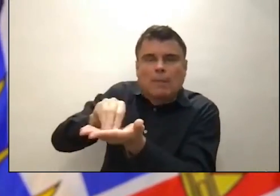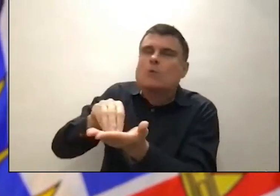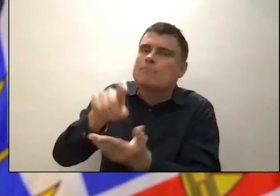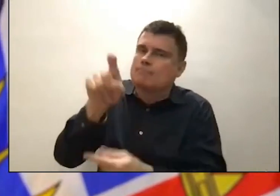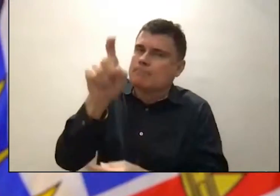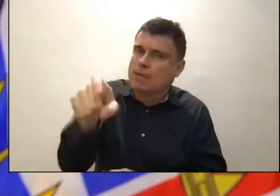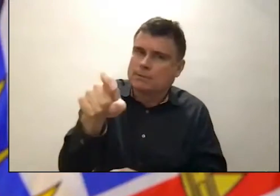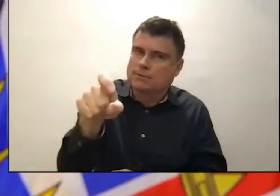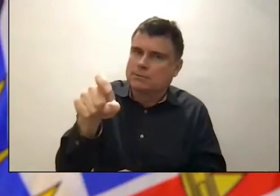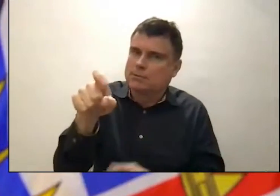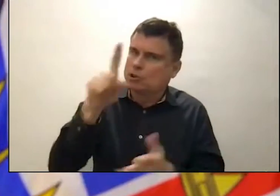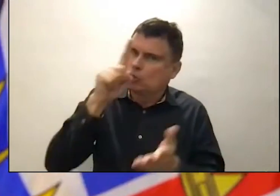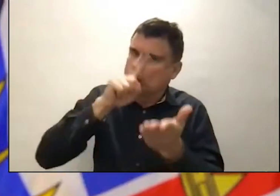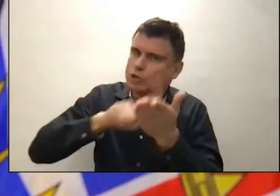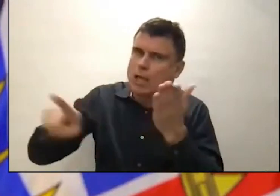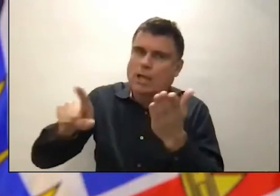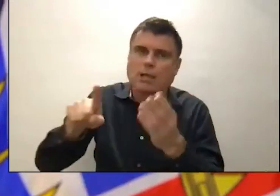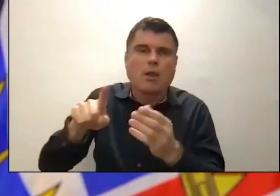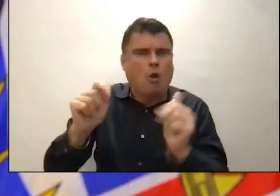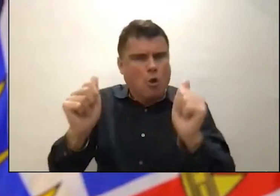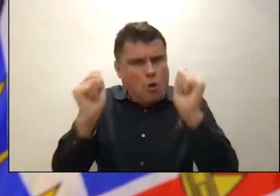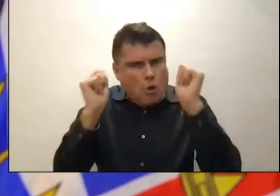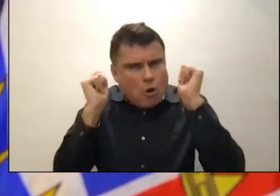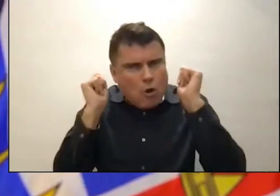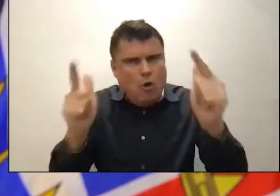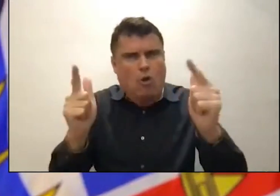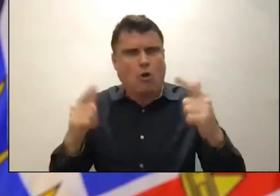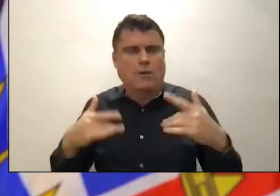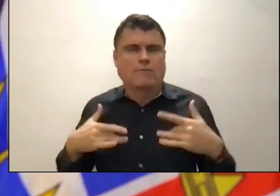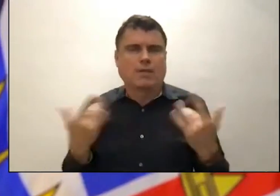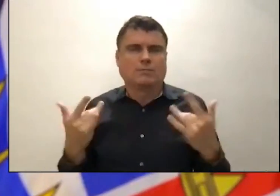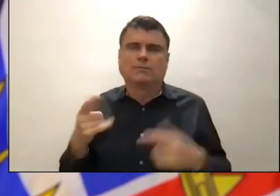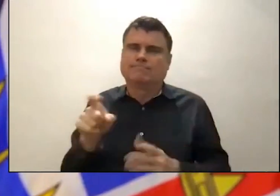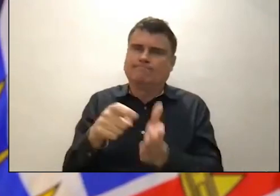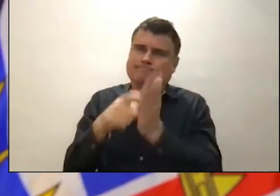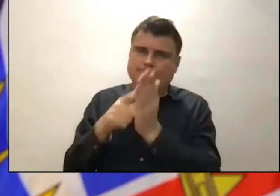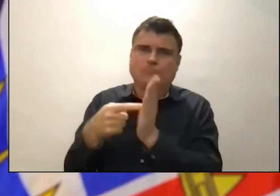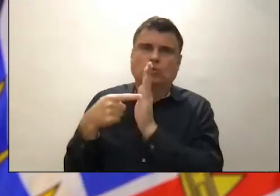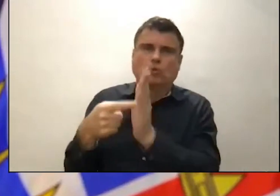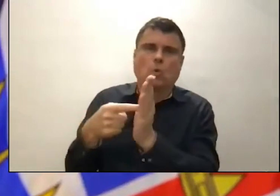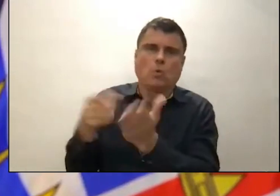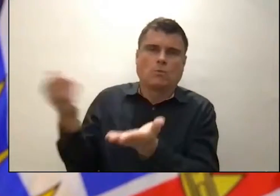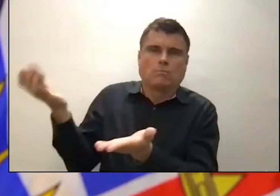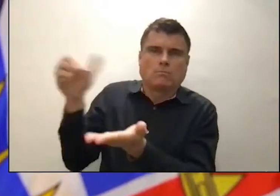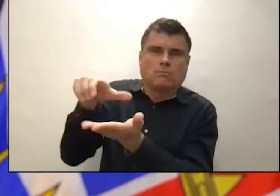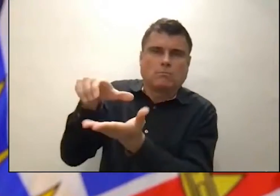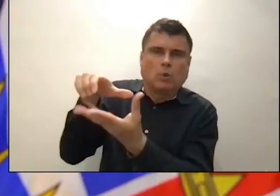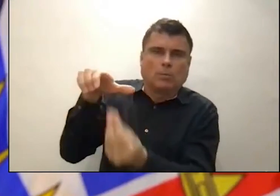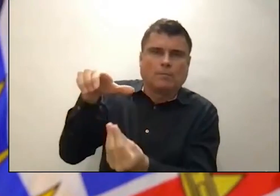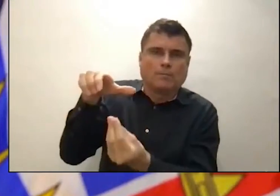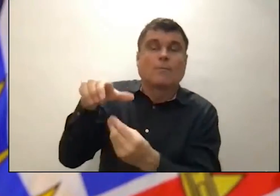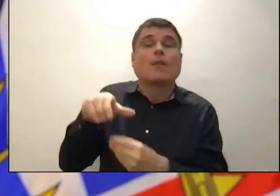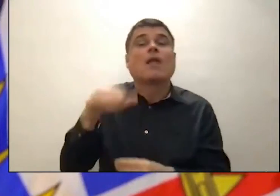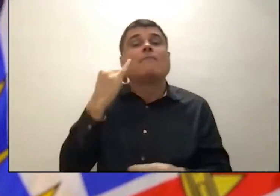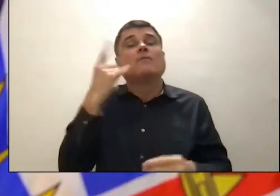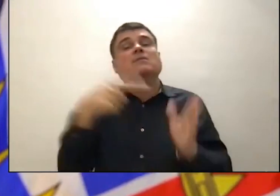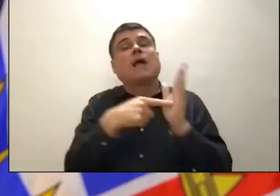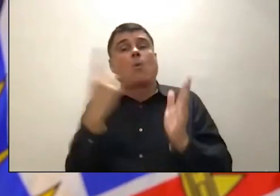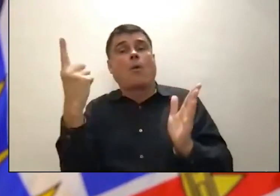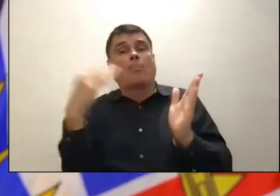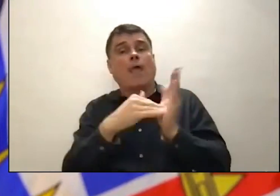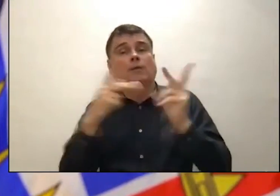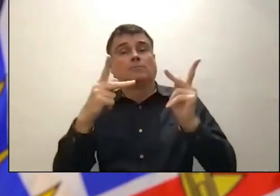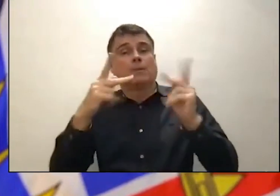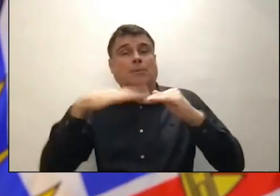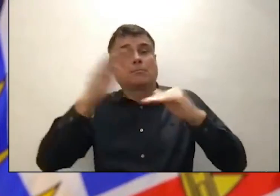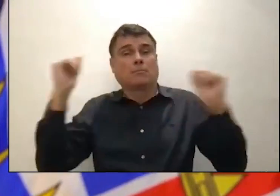events. Venues with a capacity of 1,000 or more people will be limited to 50%